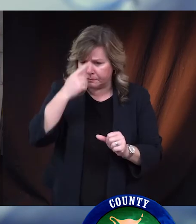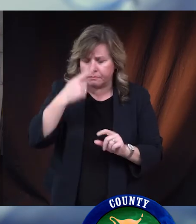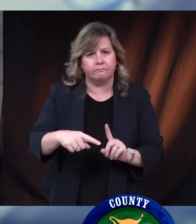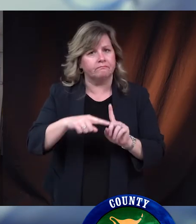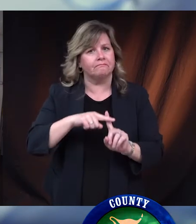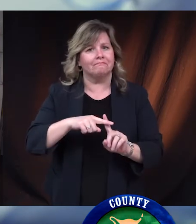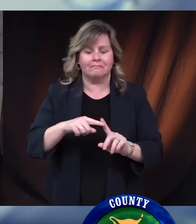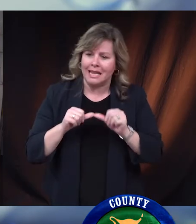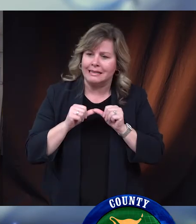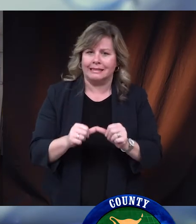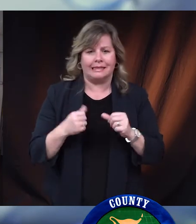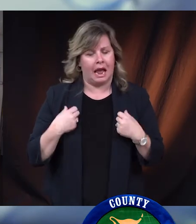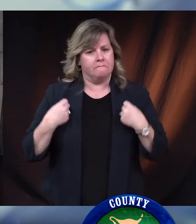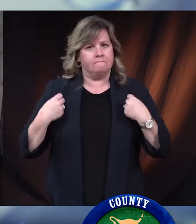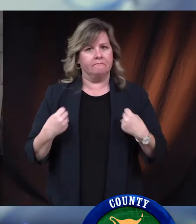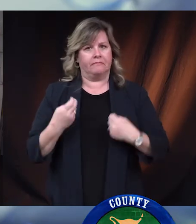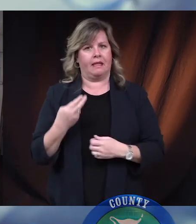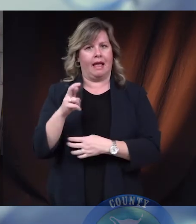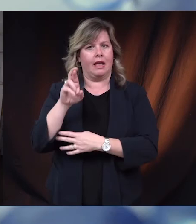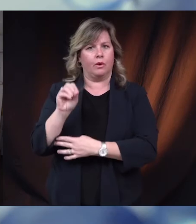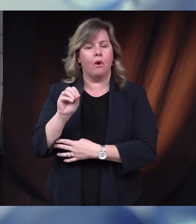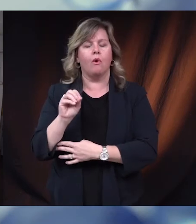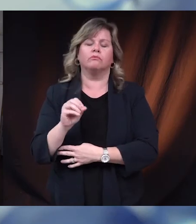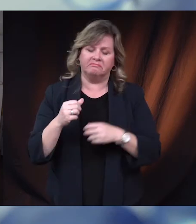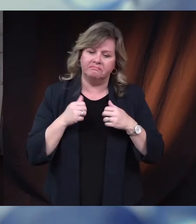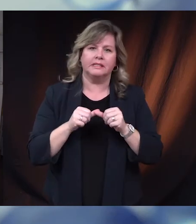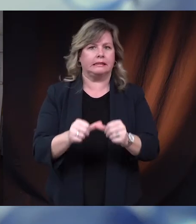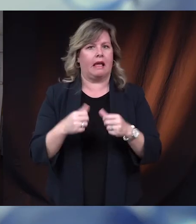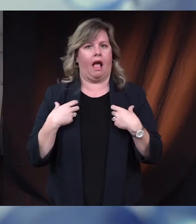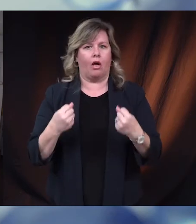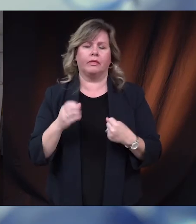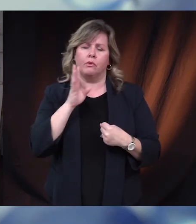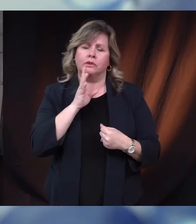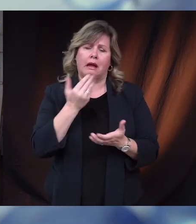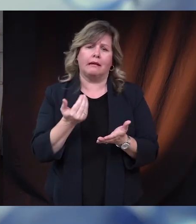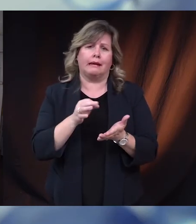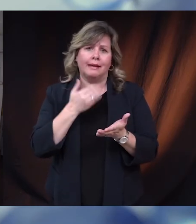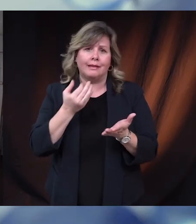positive, stay heroic, and stay healthy, and I'll talk to you again very soon. Thank you.